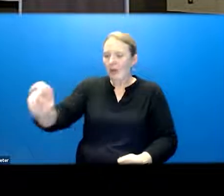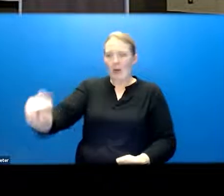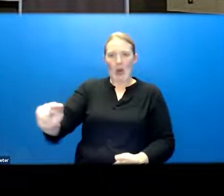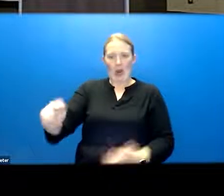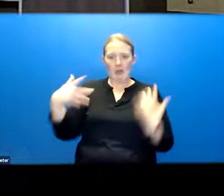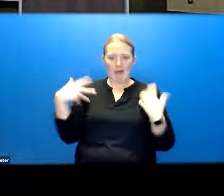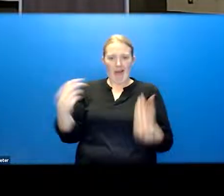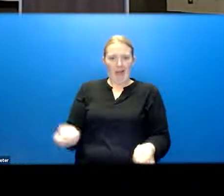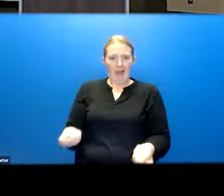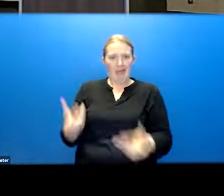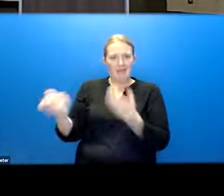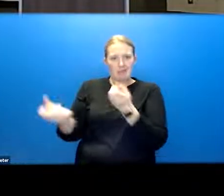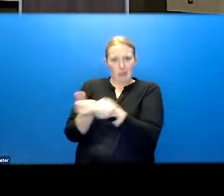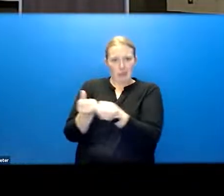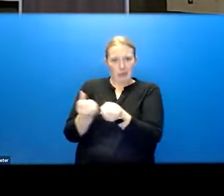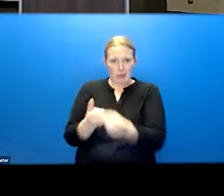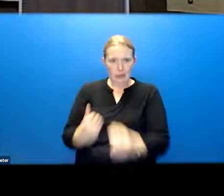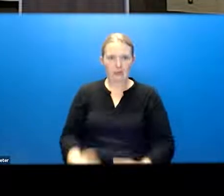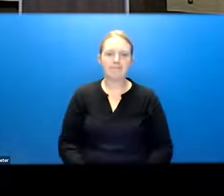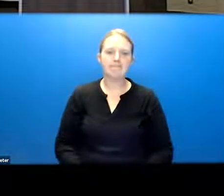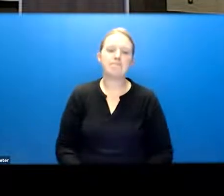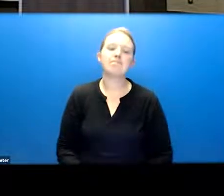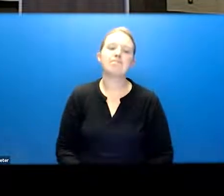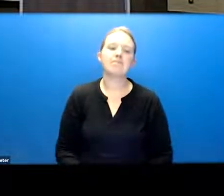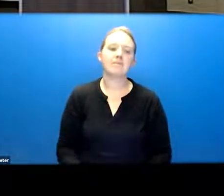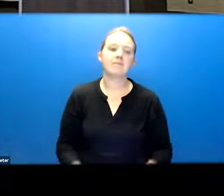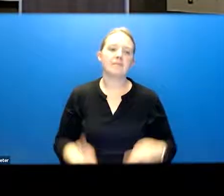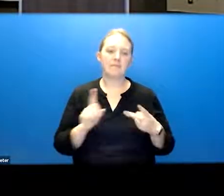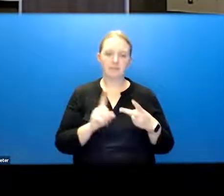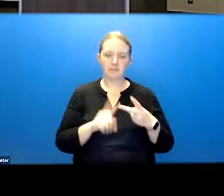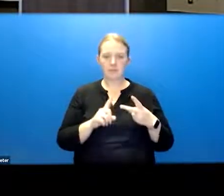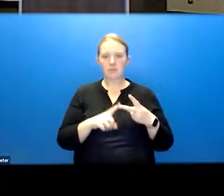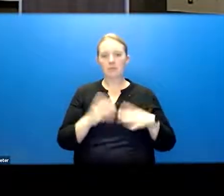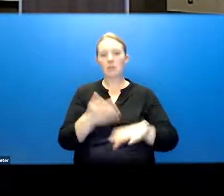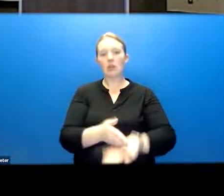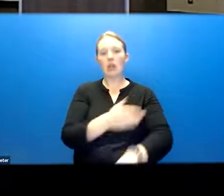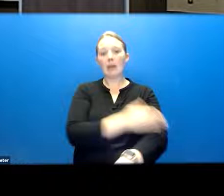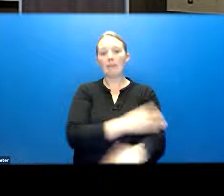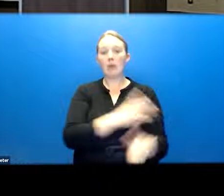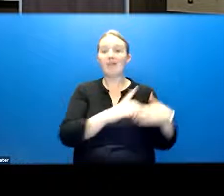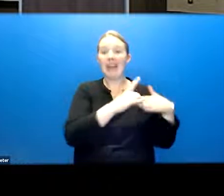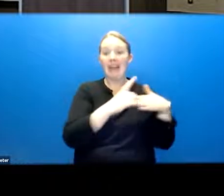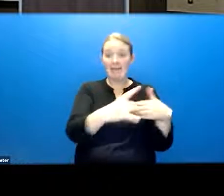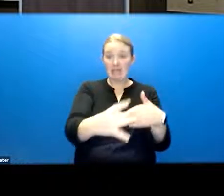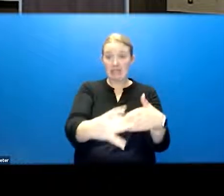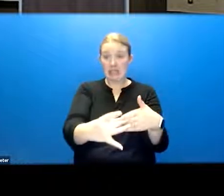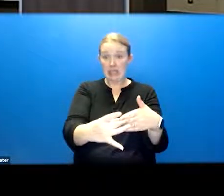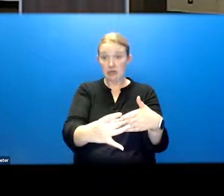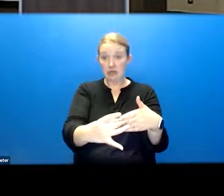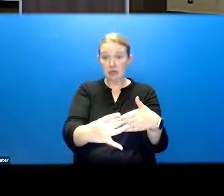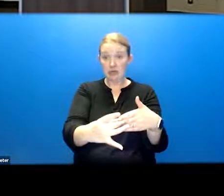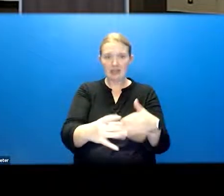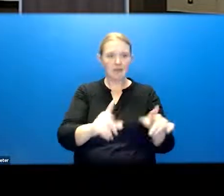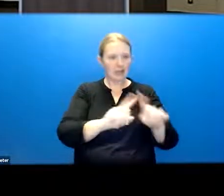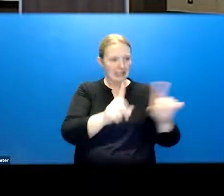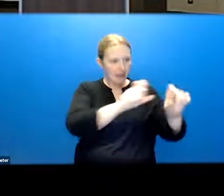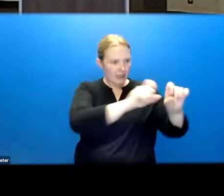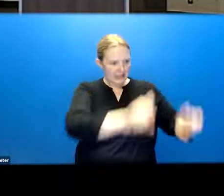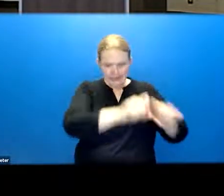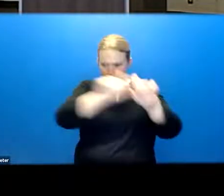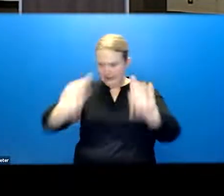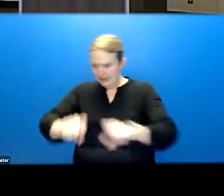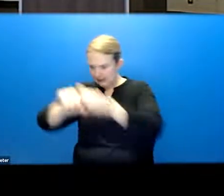and for their own support. The second part is improved navigation beyond between systems. I think